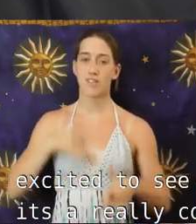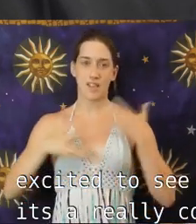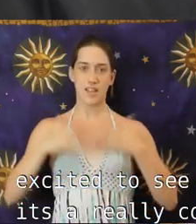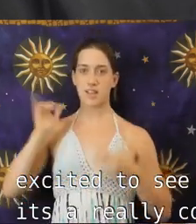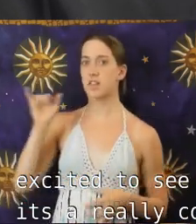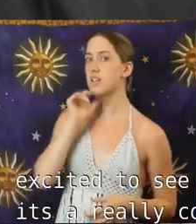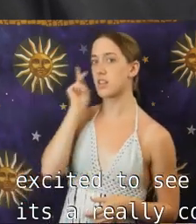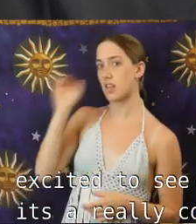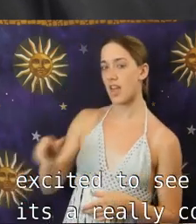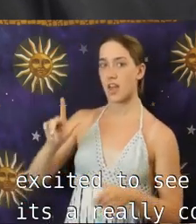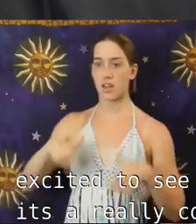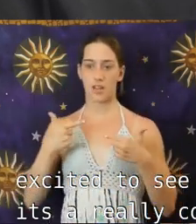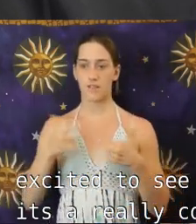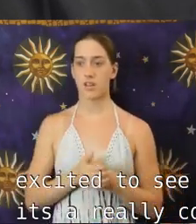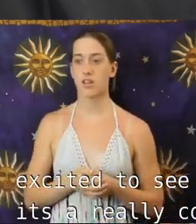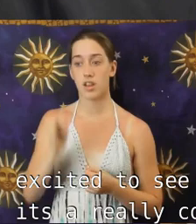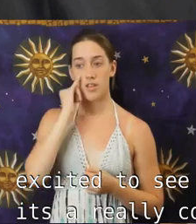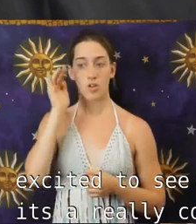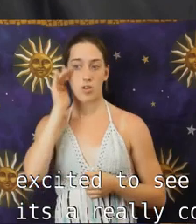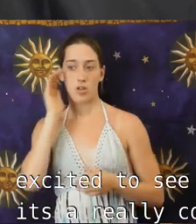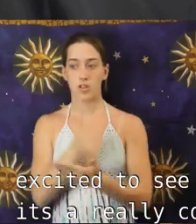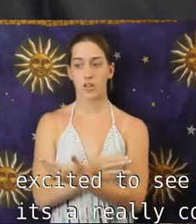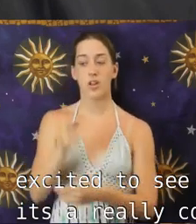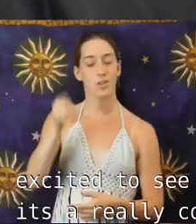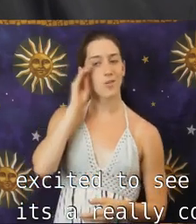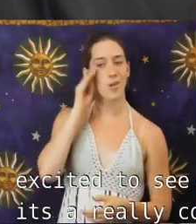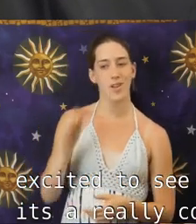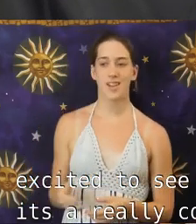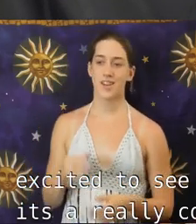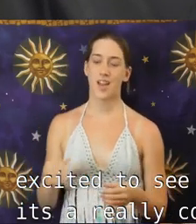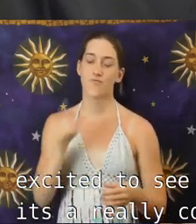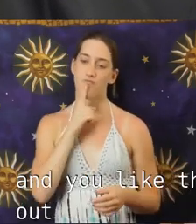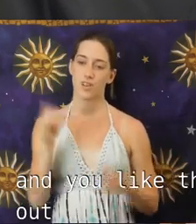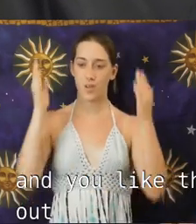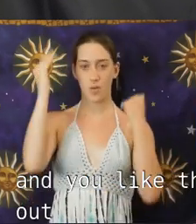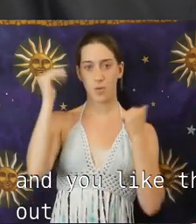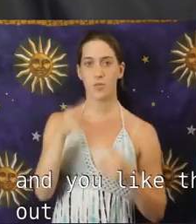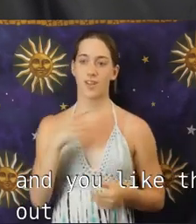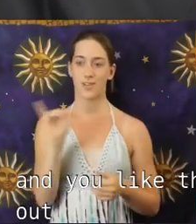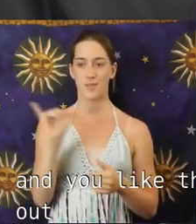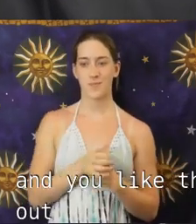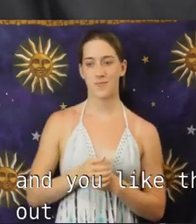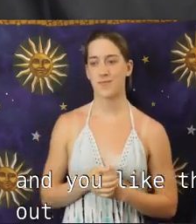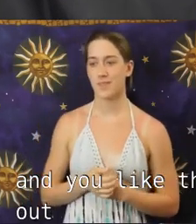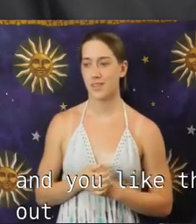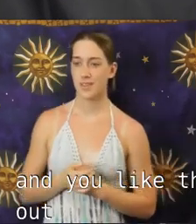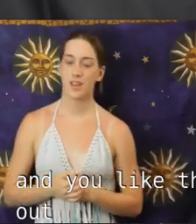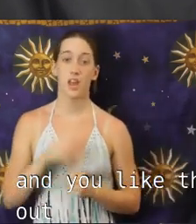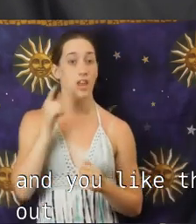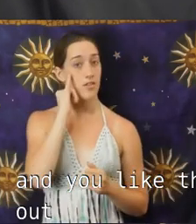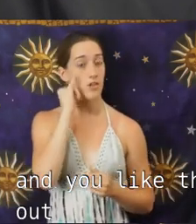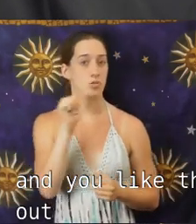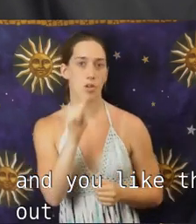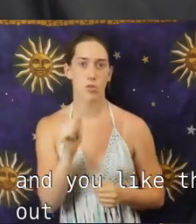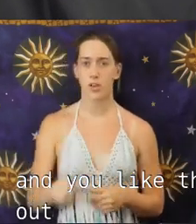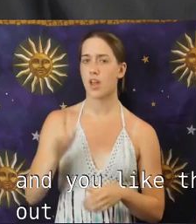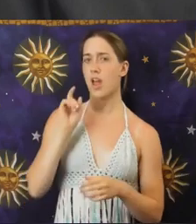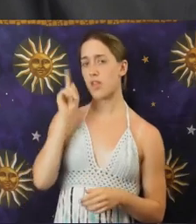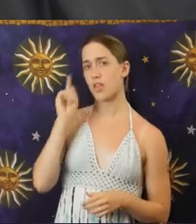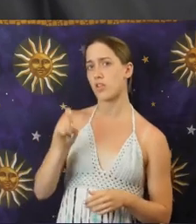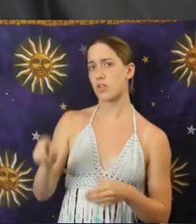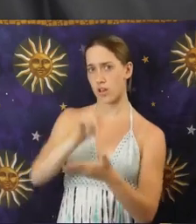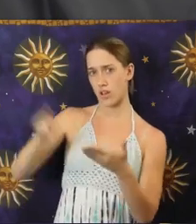know the song, you know it, and it's just a really cool, powerful song. And if you don't know it and you like that type of music, I recommend checking it